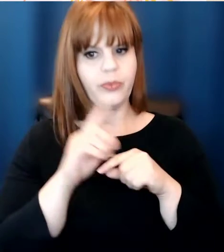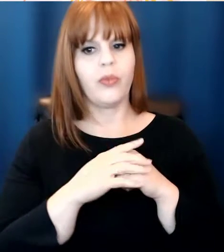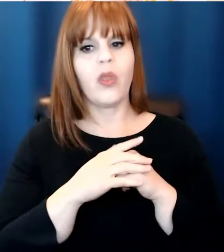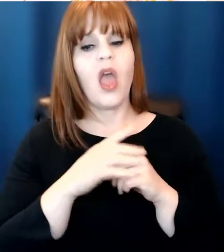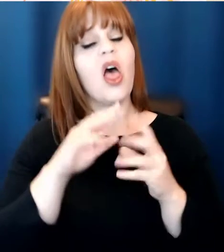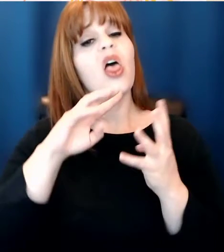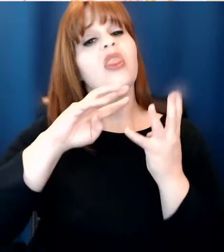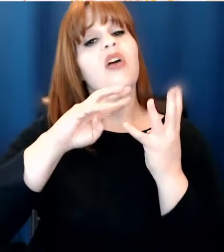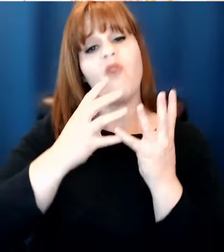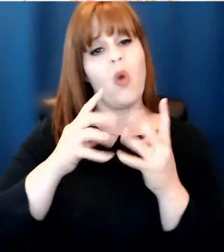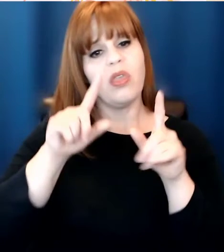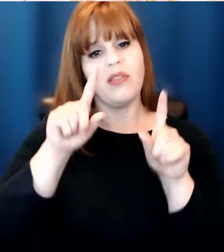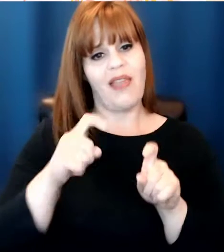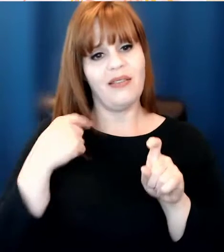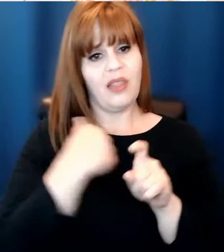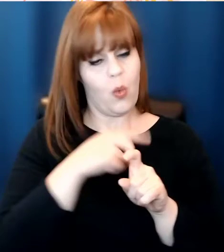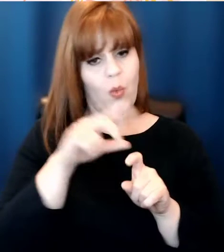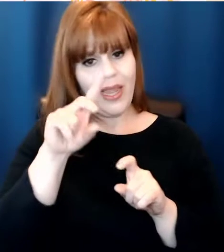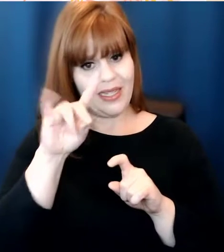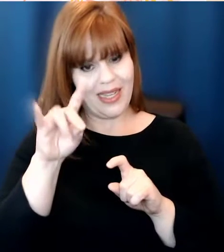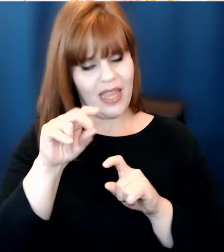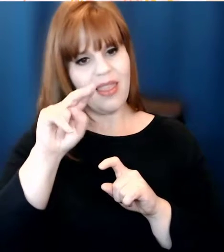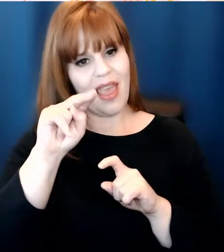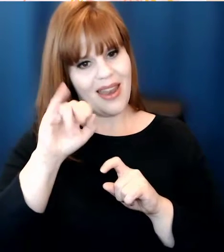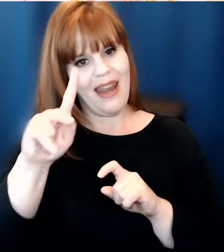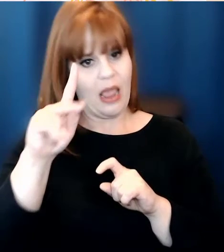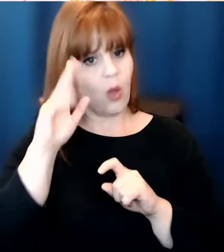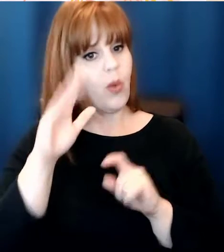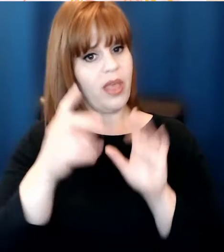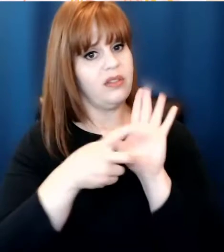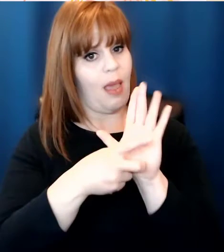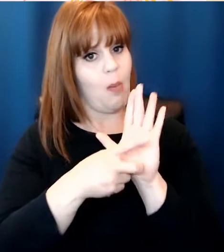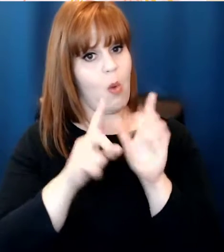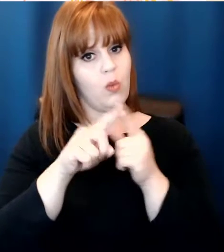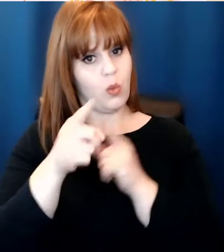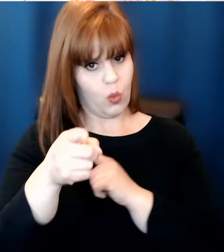fourth test that we did that Nick will actually demo to you is